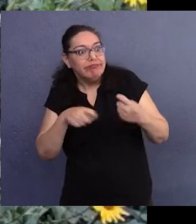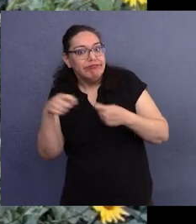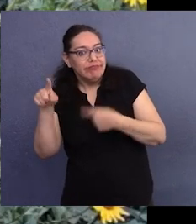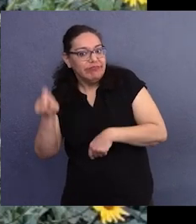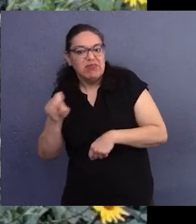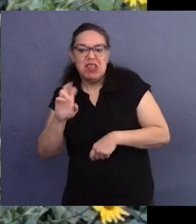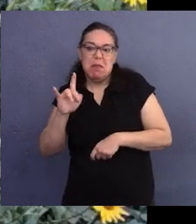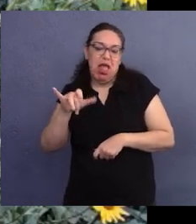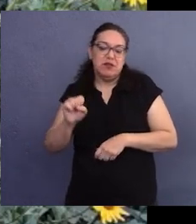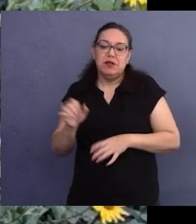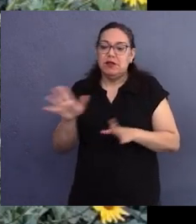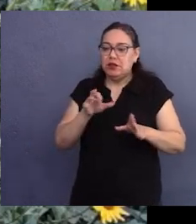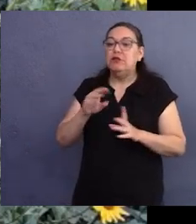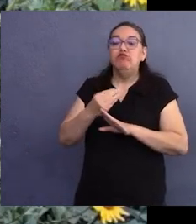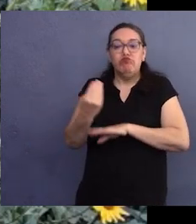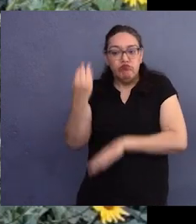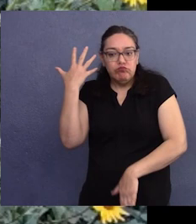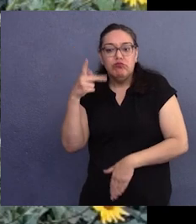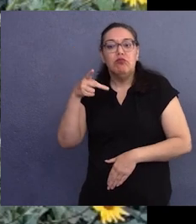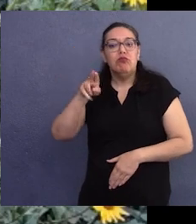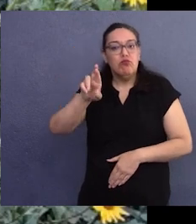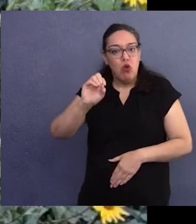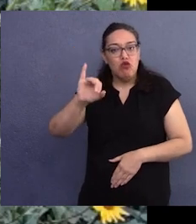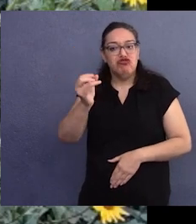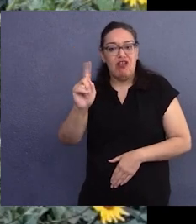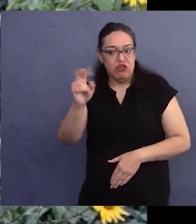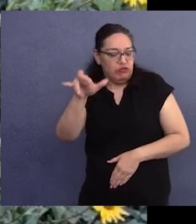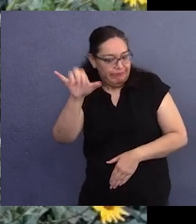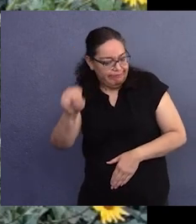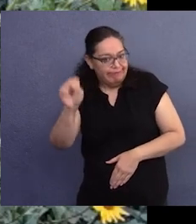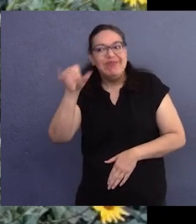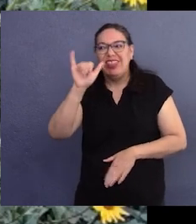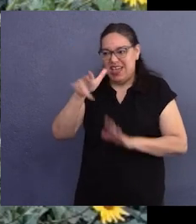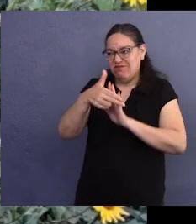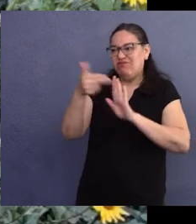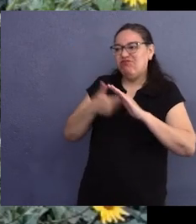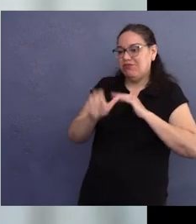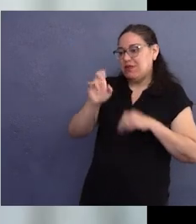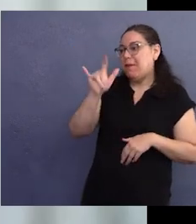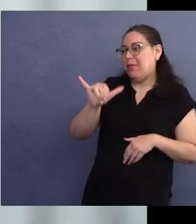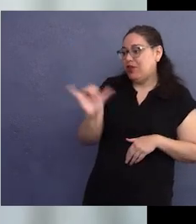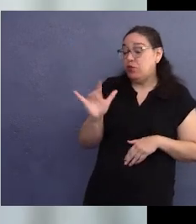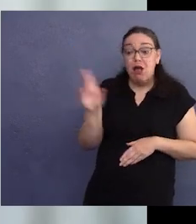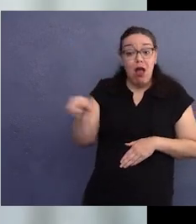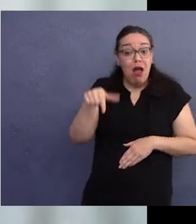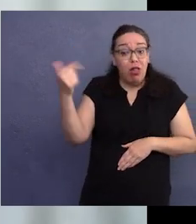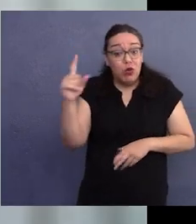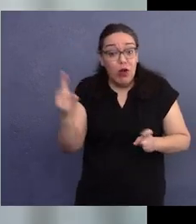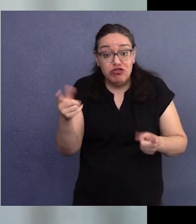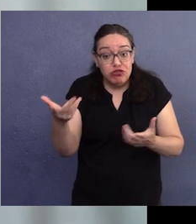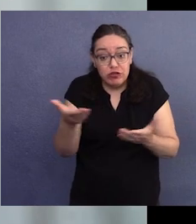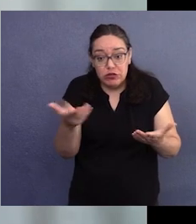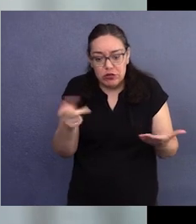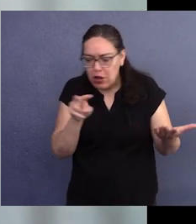yeah, projector. Yep. Those would be supplies as well. Other questions? Oh, will